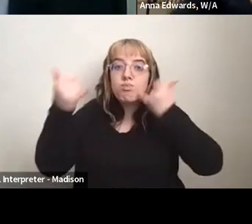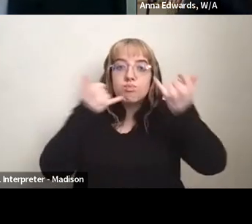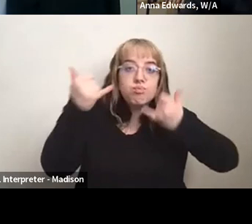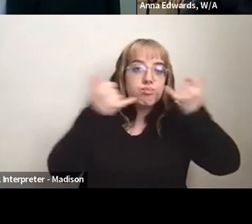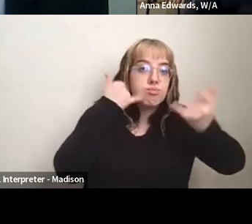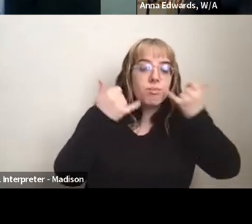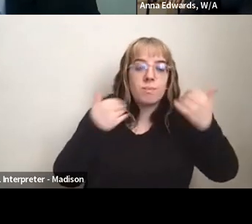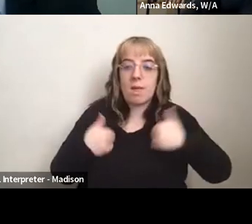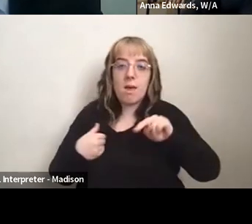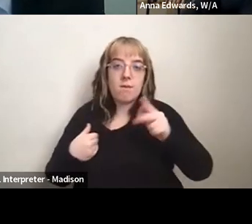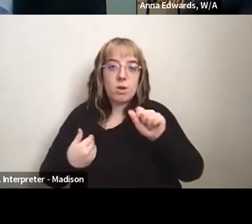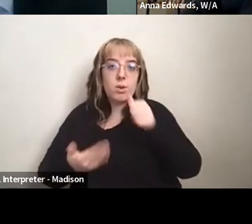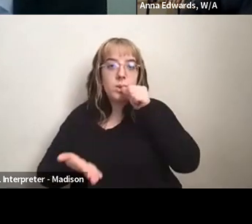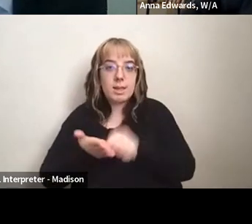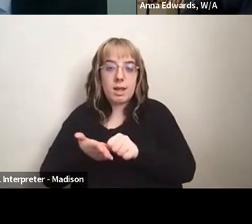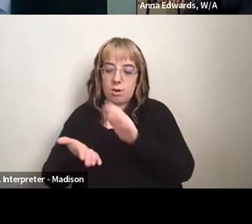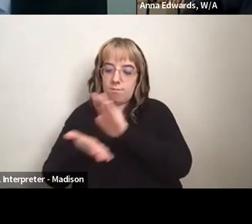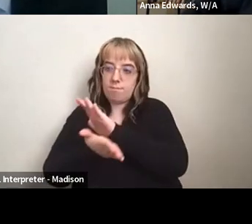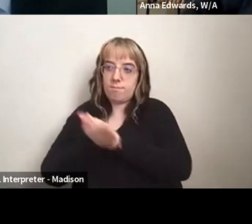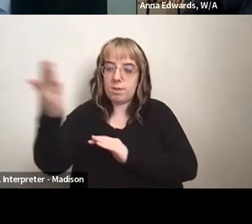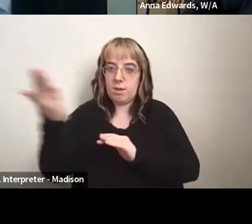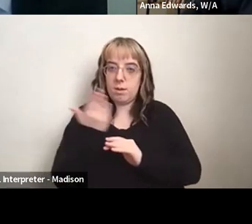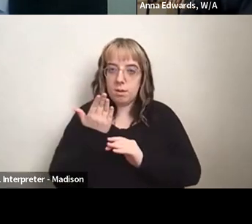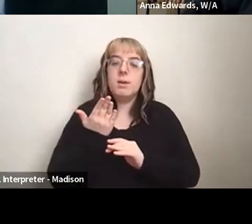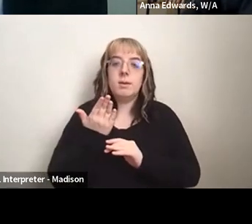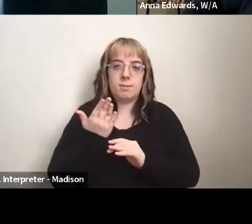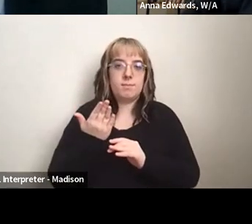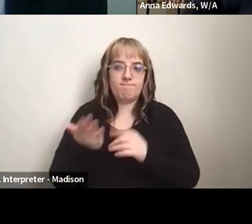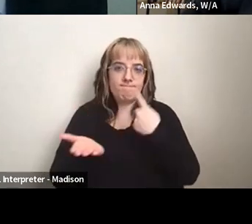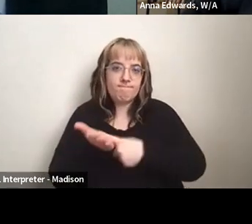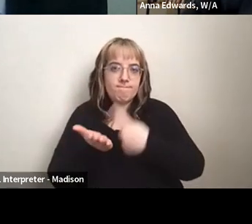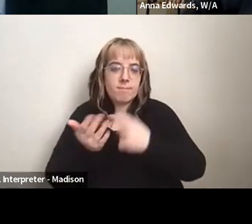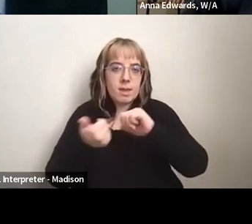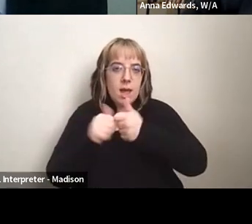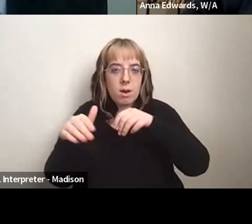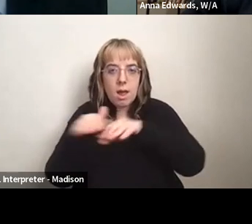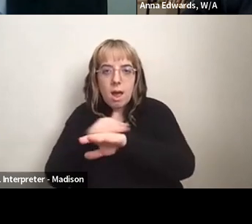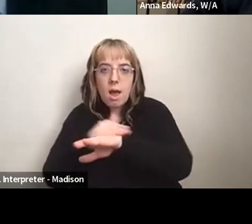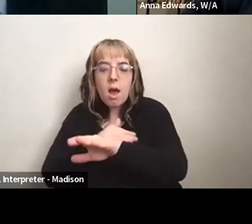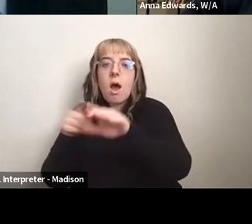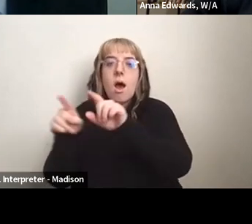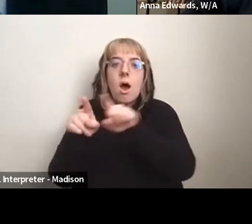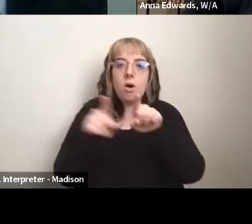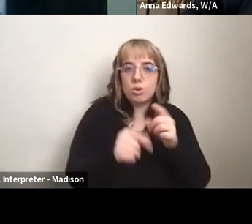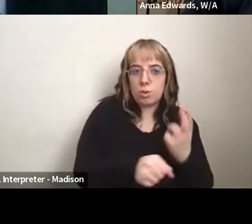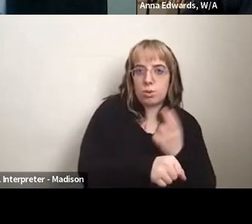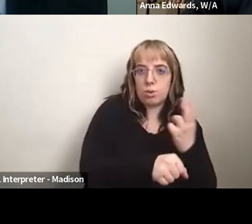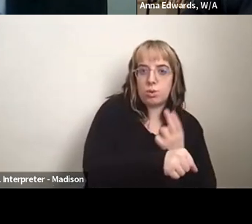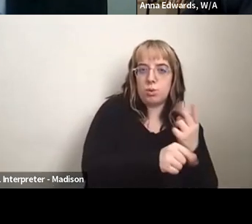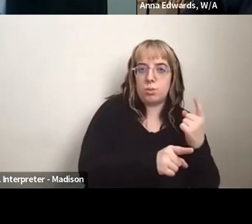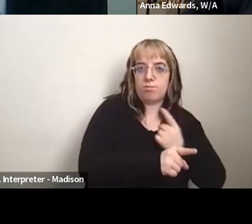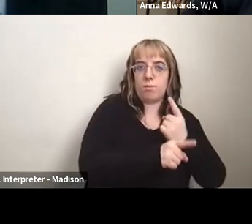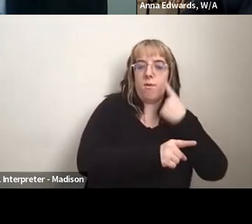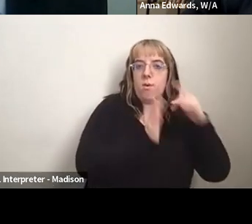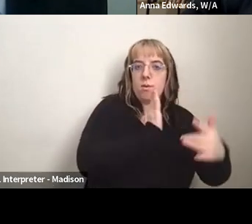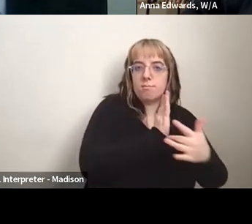newsletter, and it talks to them about how to access and also leverage digital tools based on the